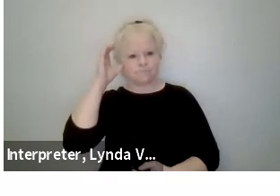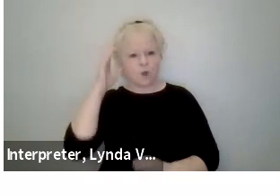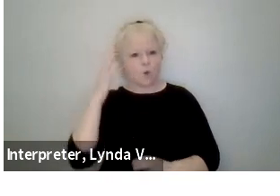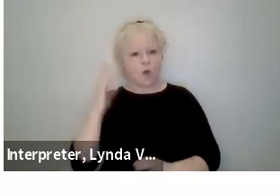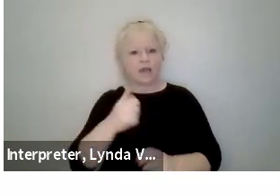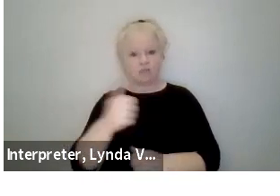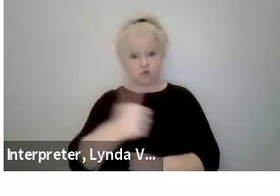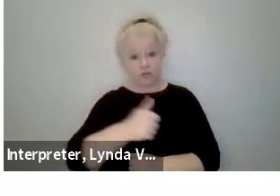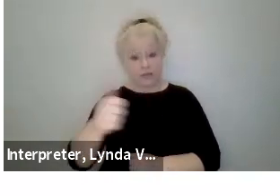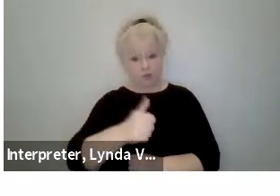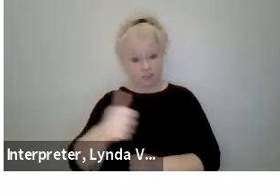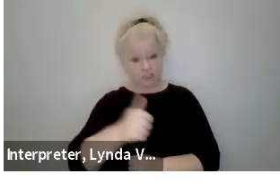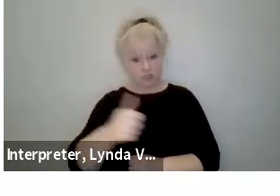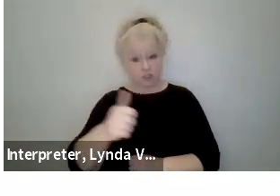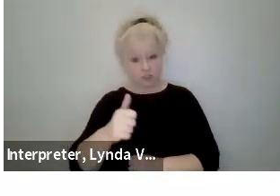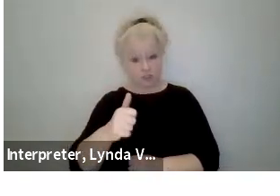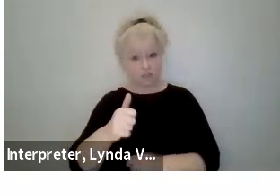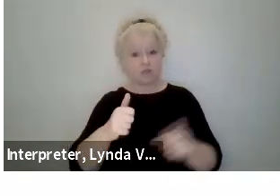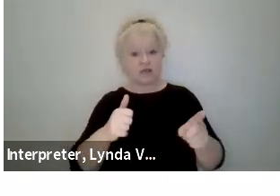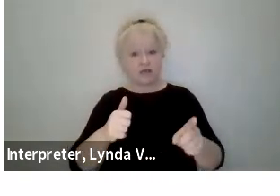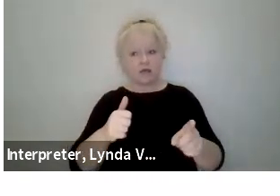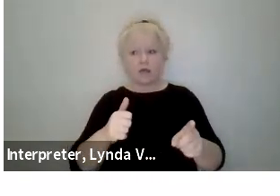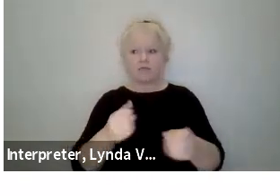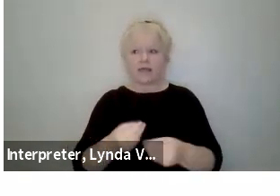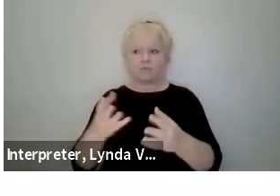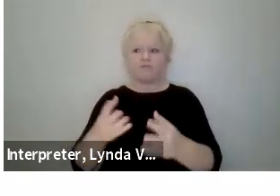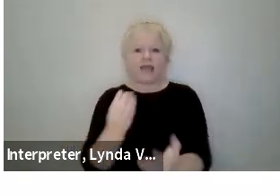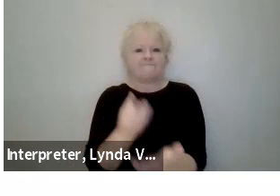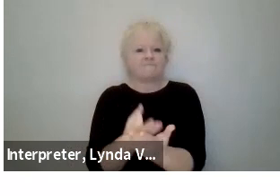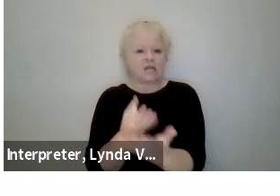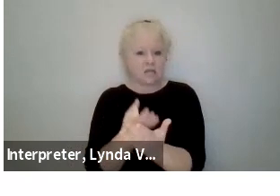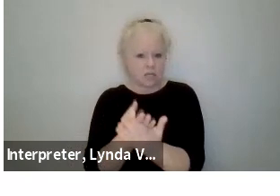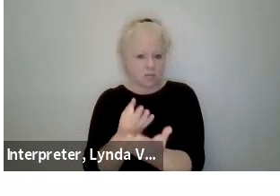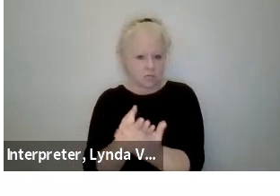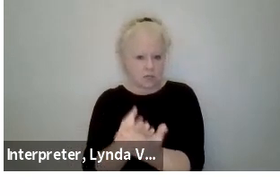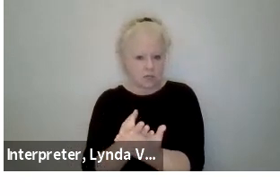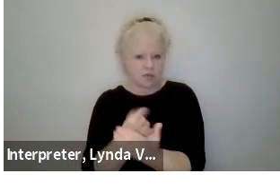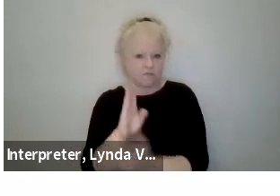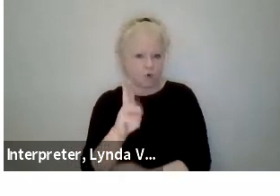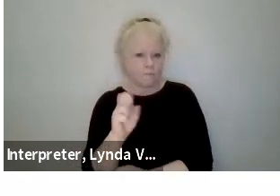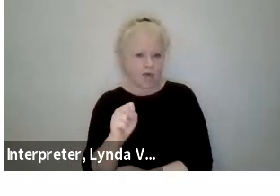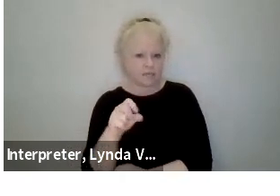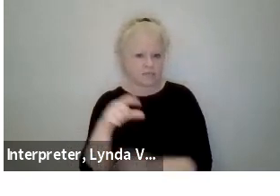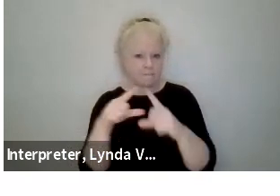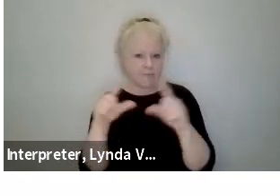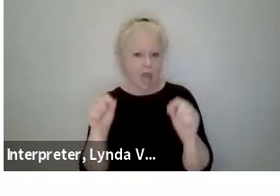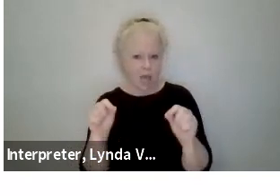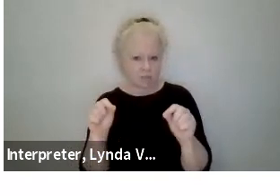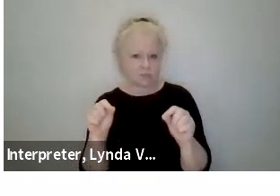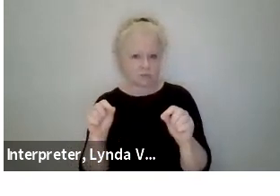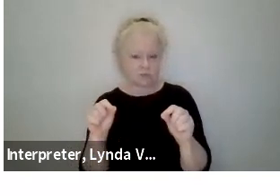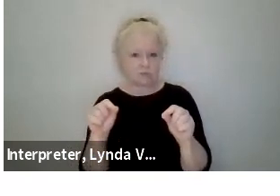Logistics Council, they were able to provide funding for bus passes for our